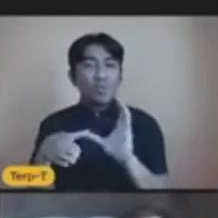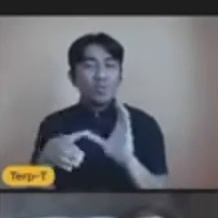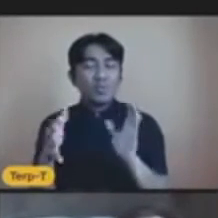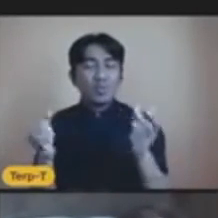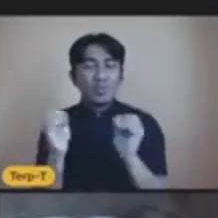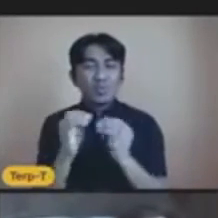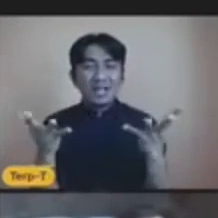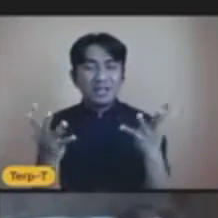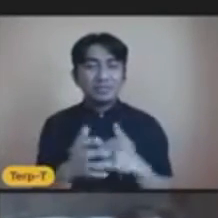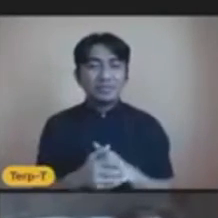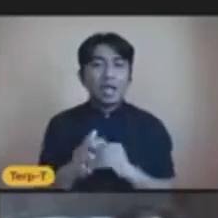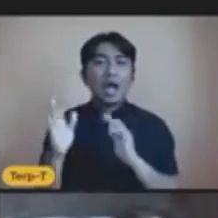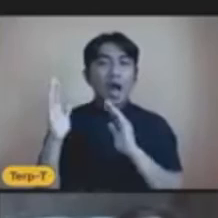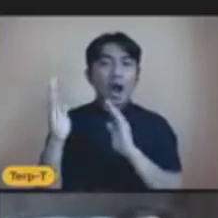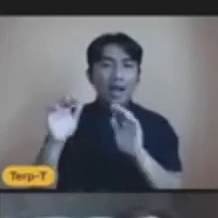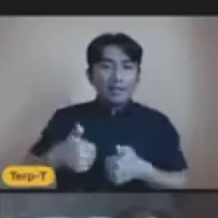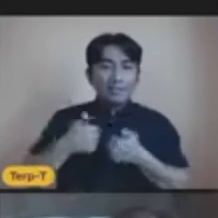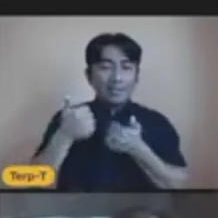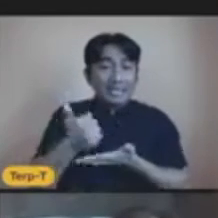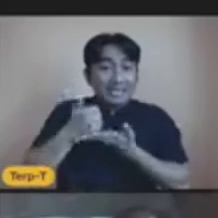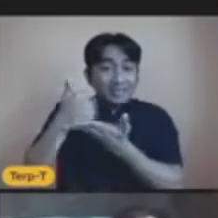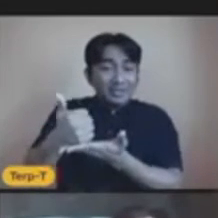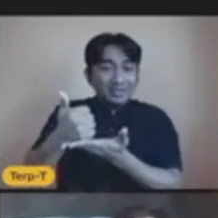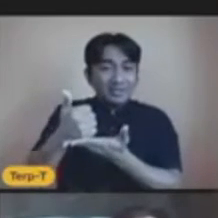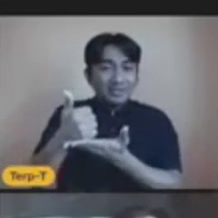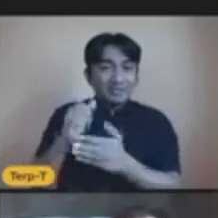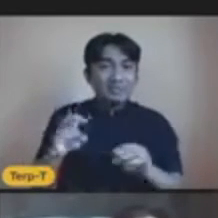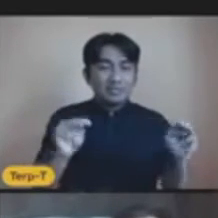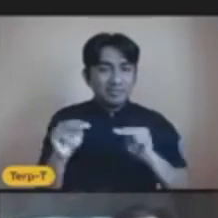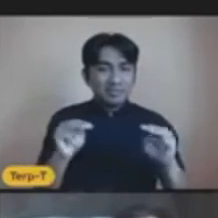them cope and thrive, and them coping with us,